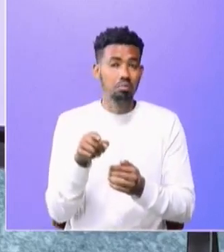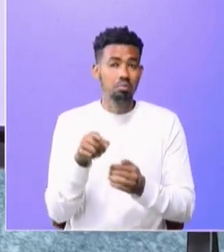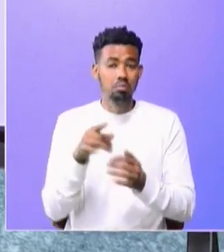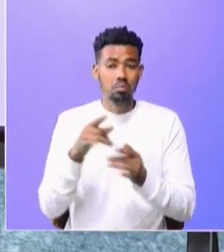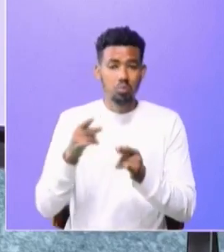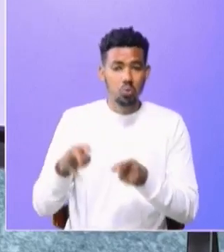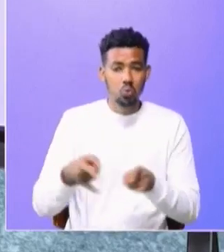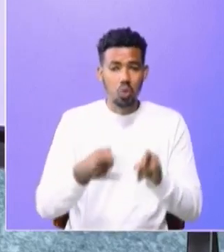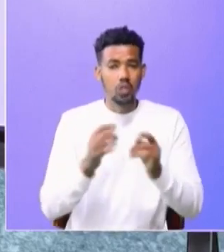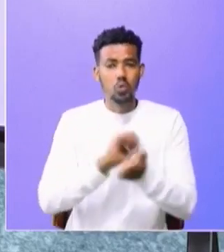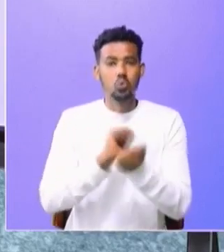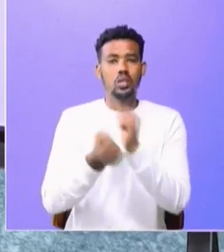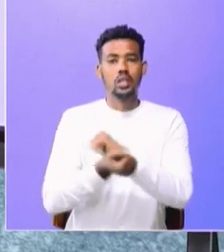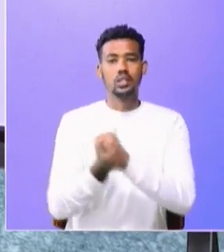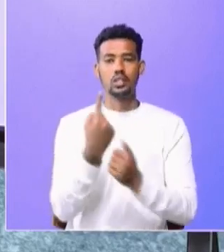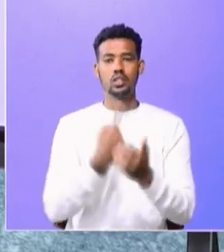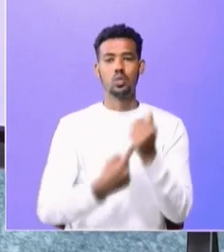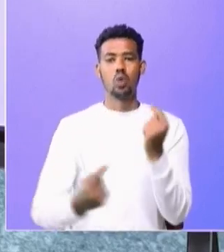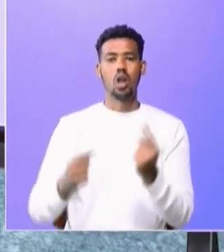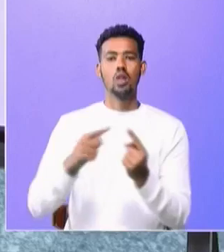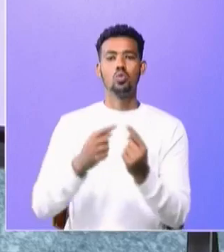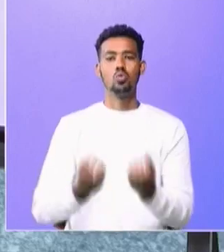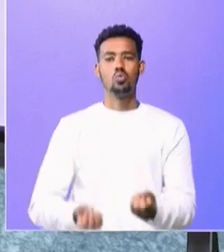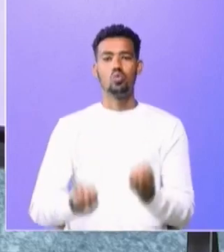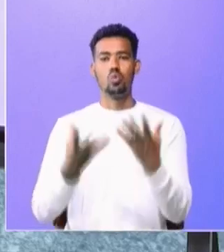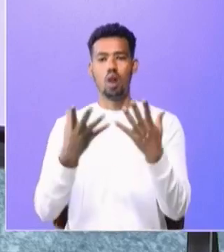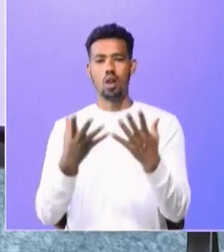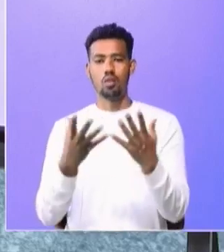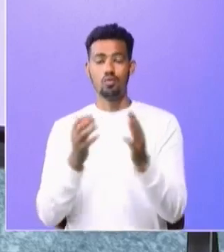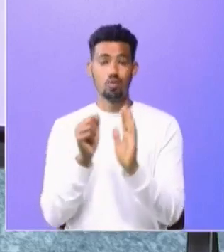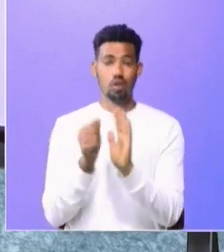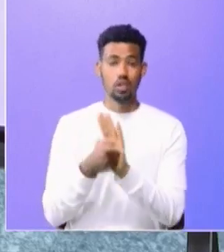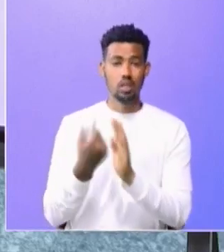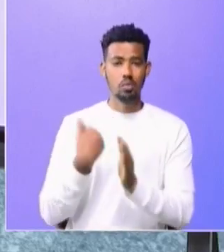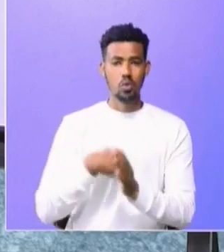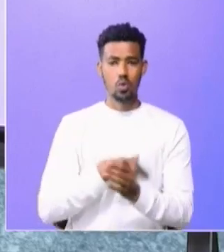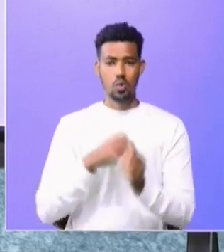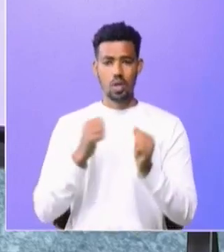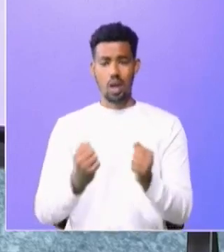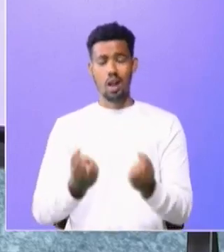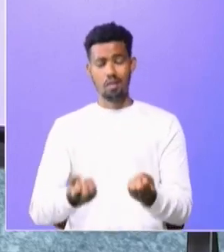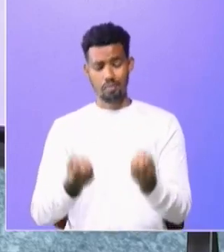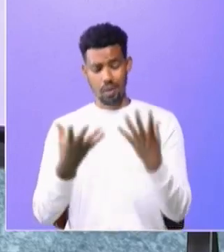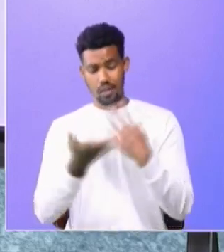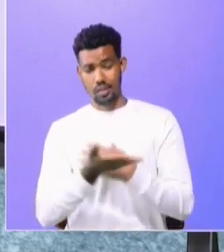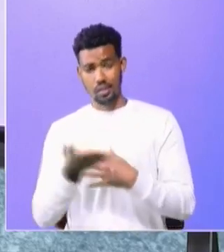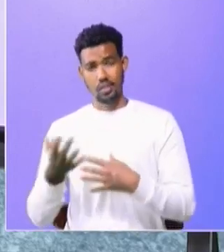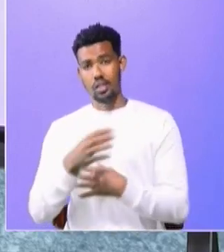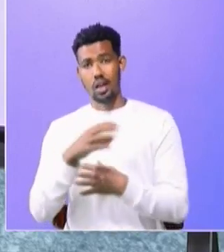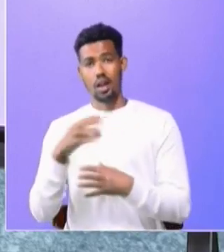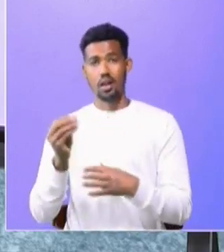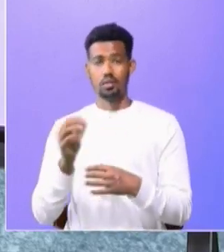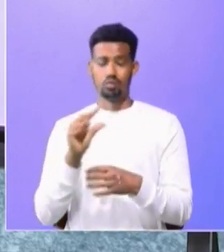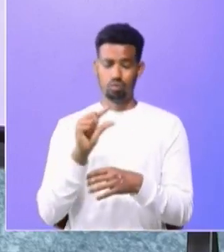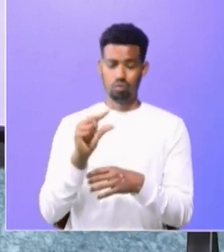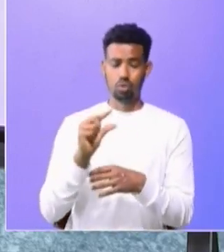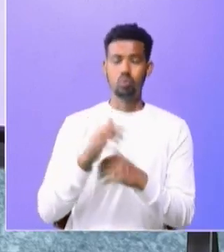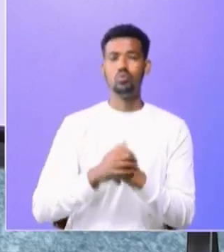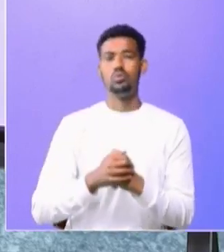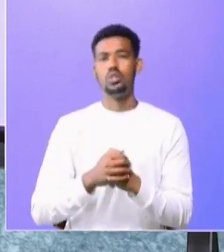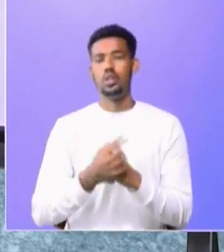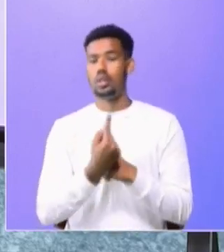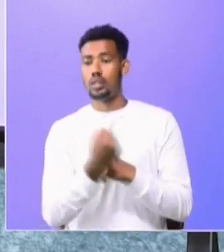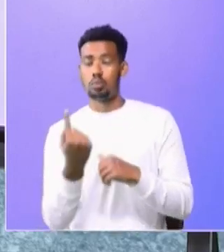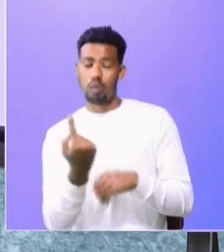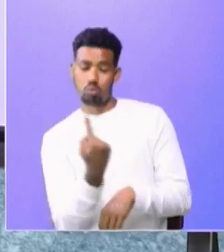to change singular to plural. For example, we can have many things and also few, sometimes